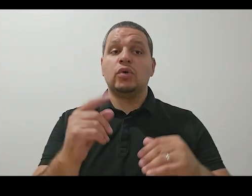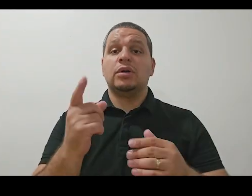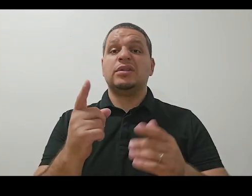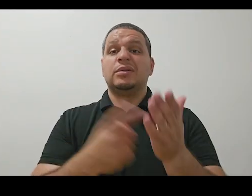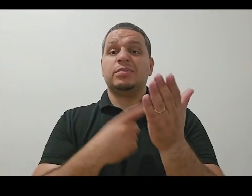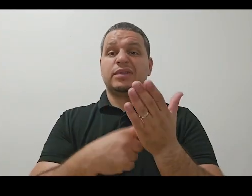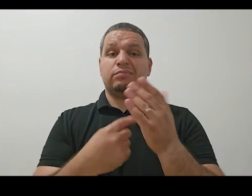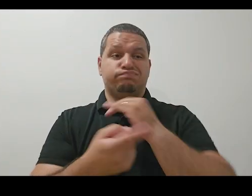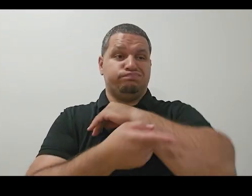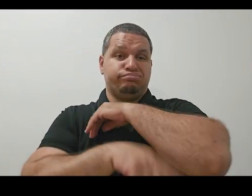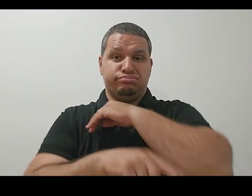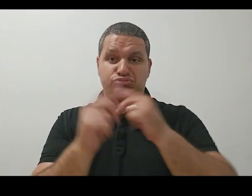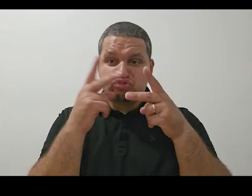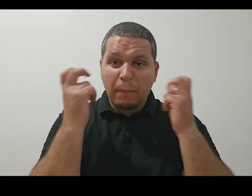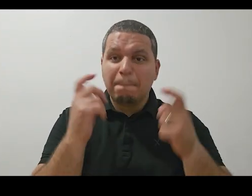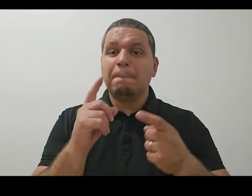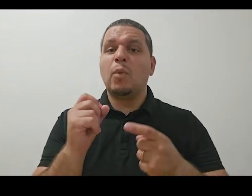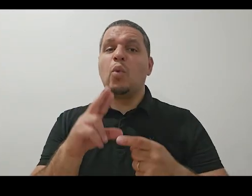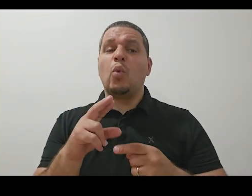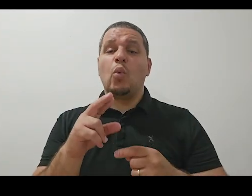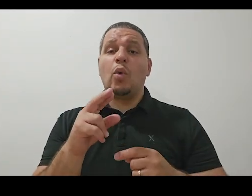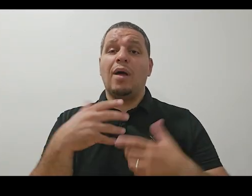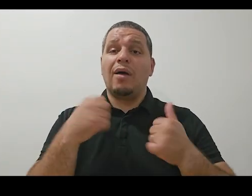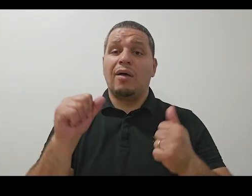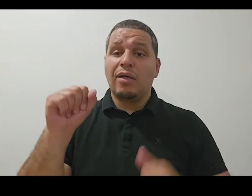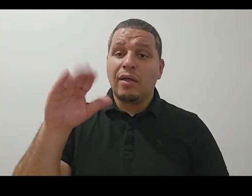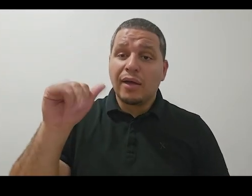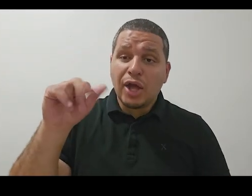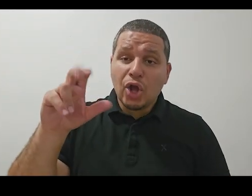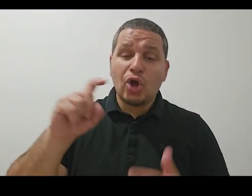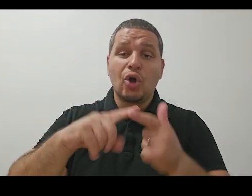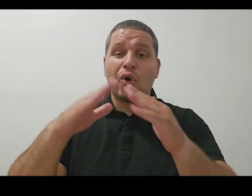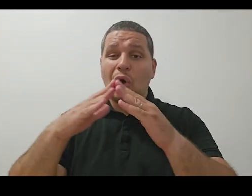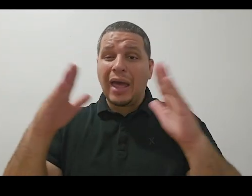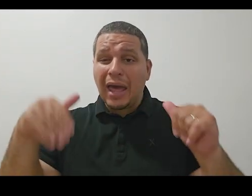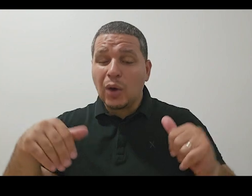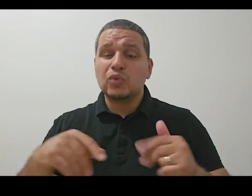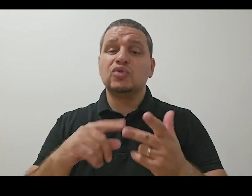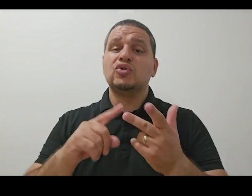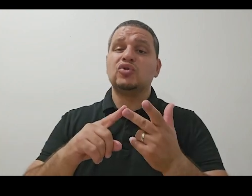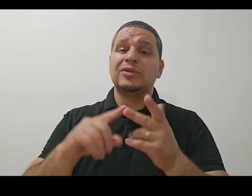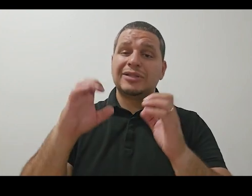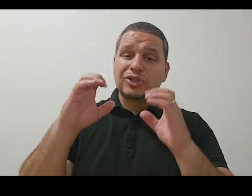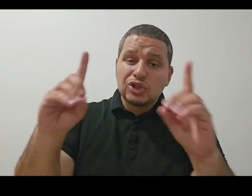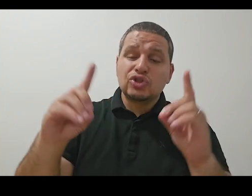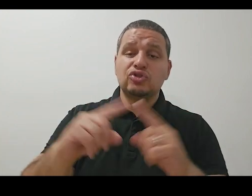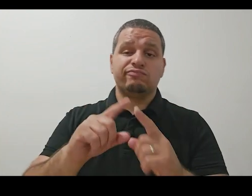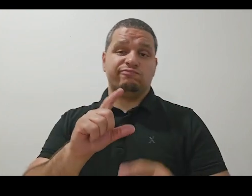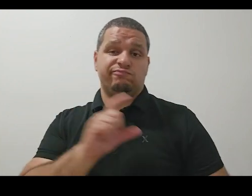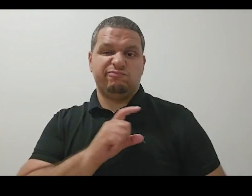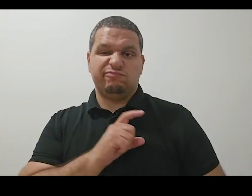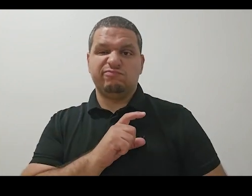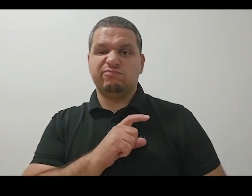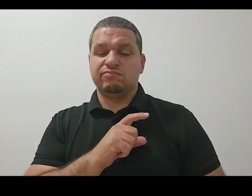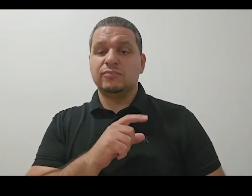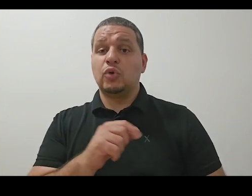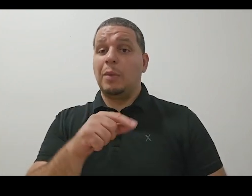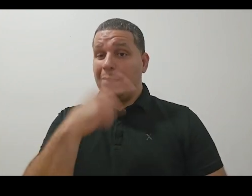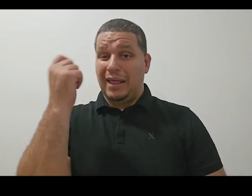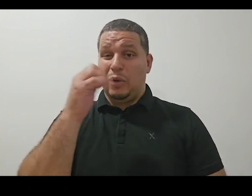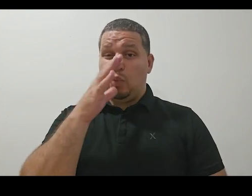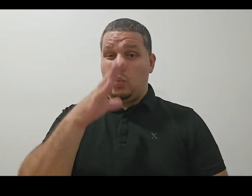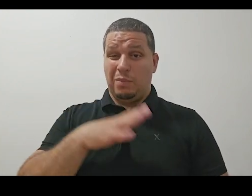systems such as healthcare, housing, employment, education, and law enforcement. For Black women in